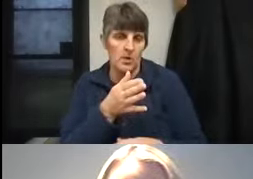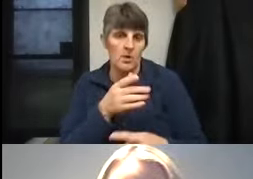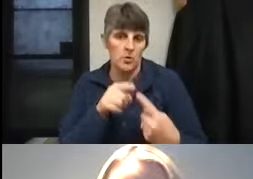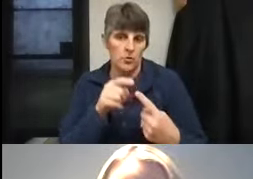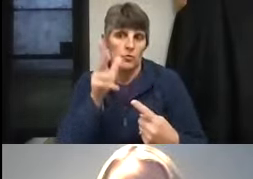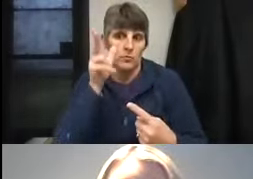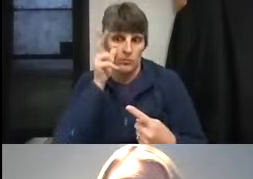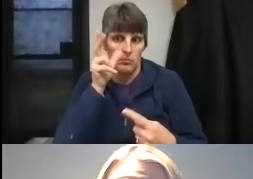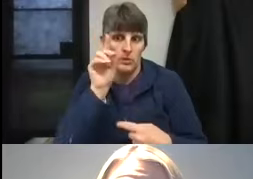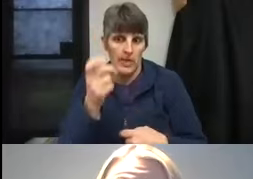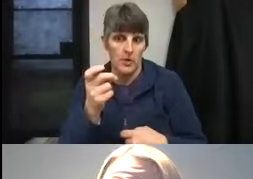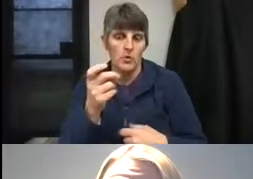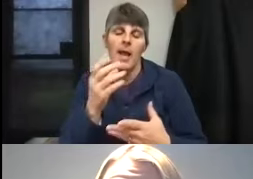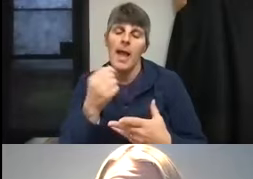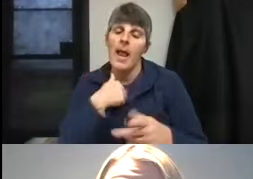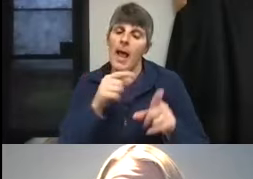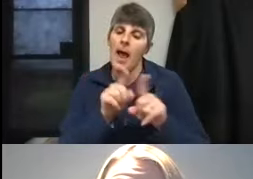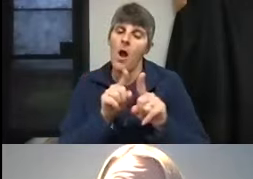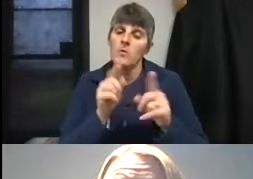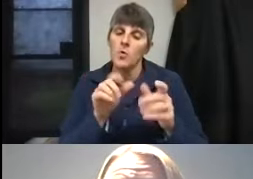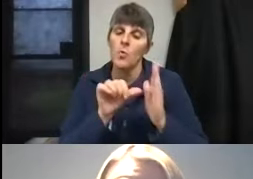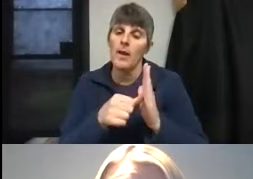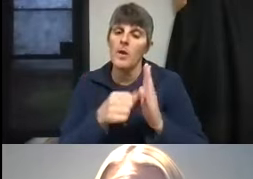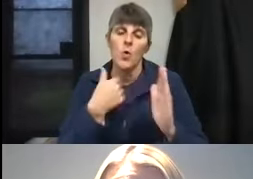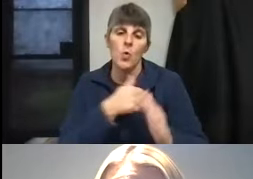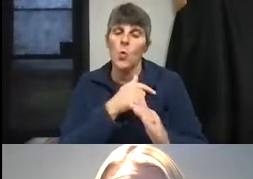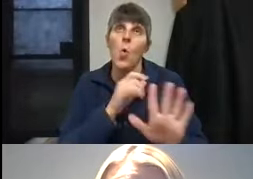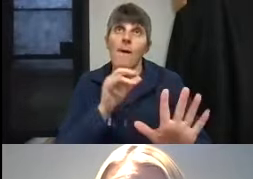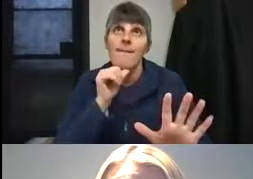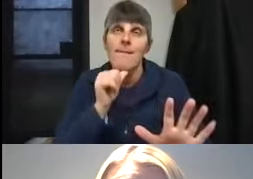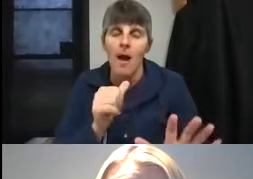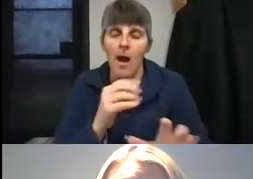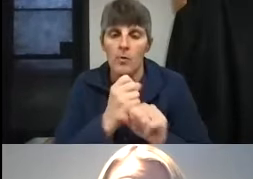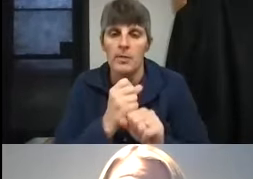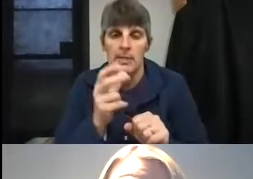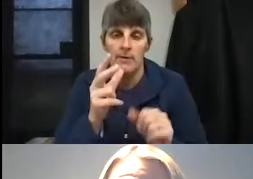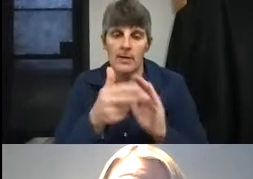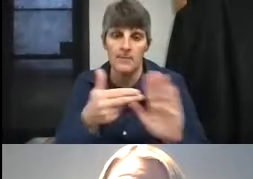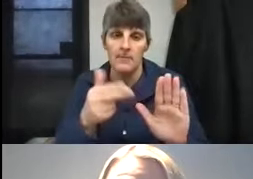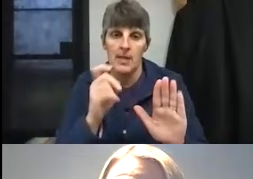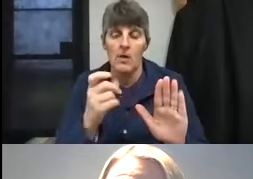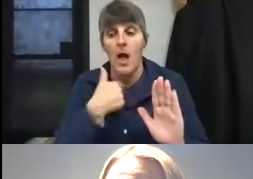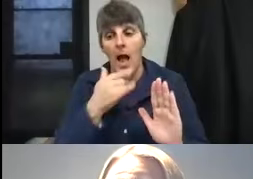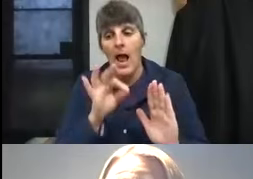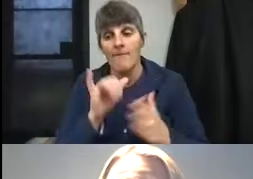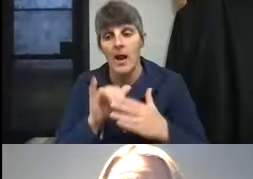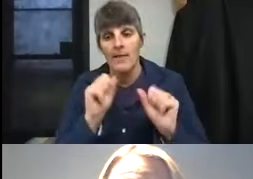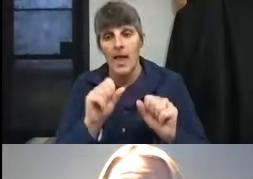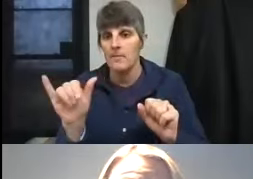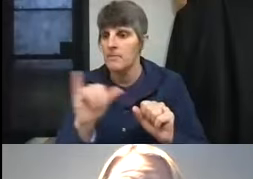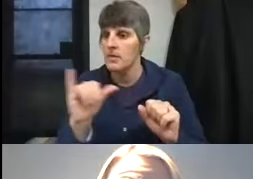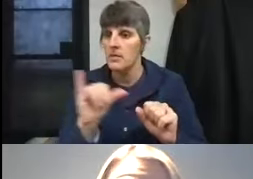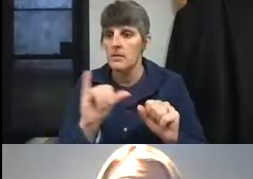receiving the diagnosis. And I also want to say, or not receiving a diagnosis. I find that can be just